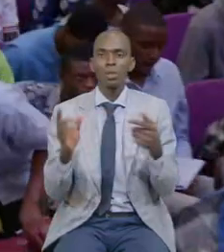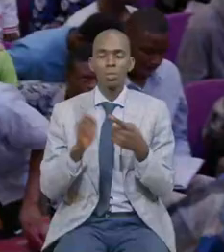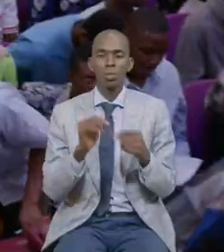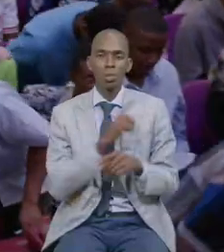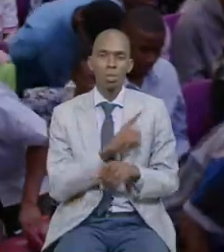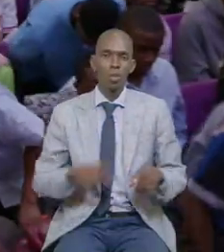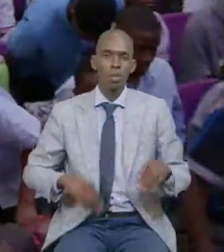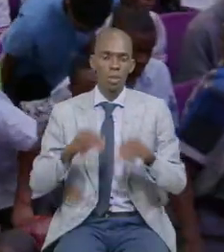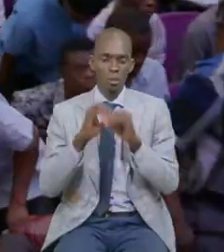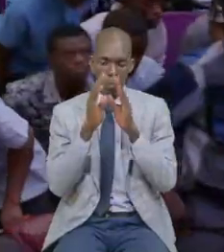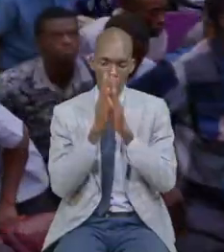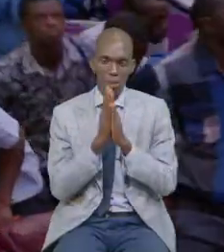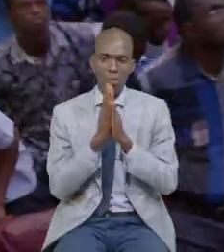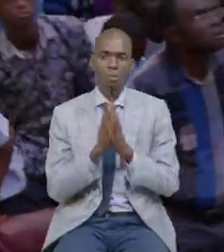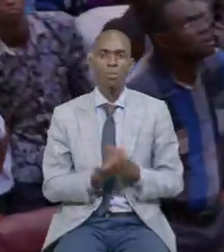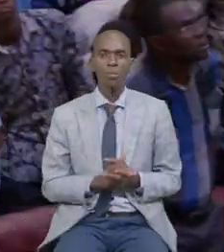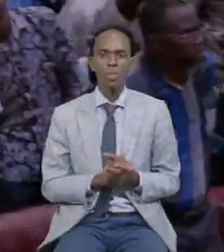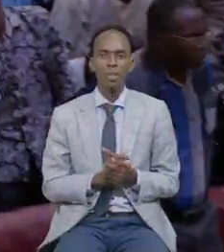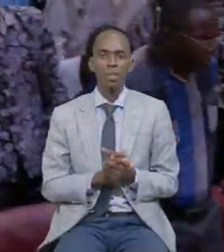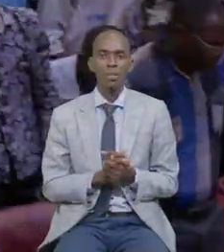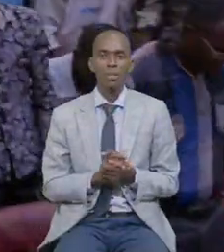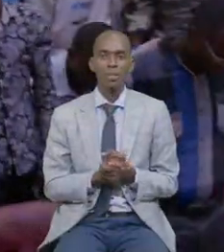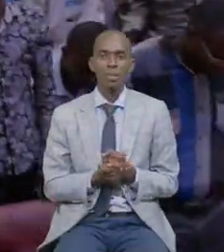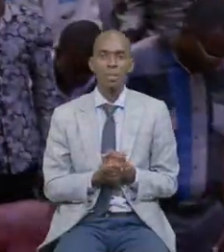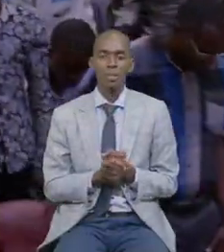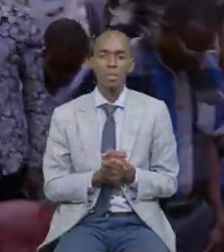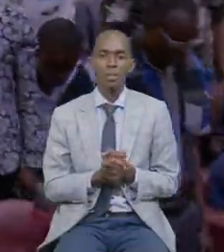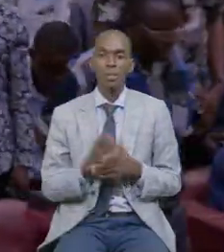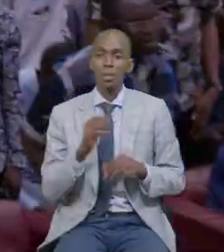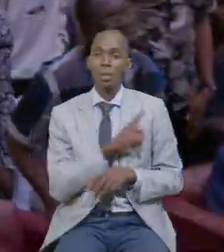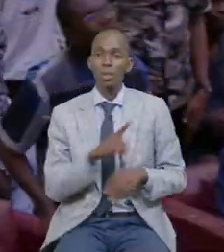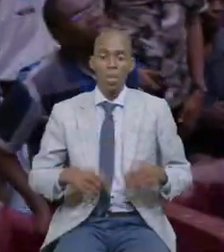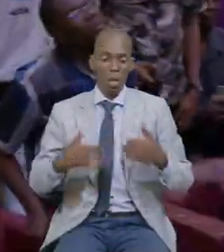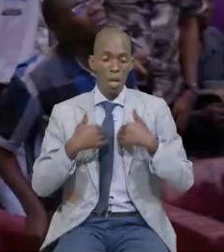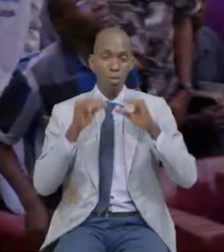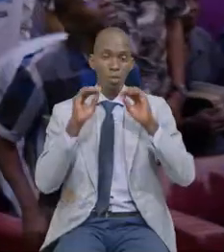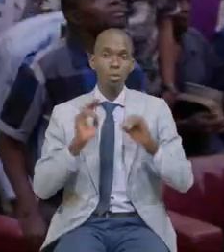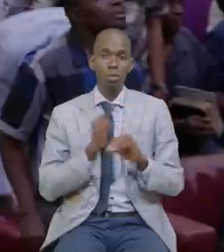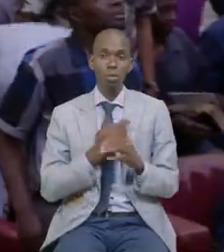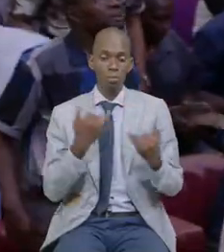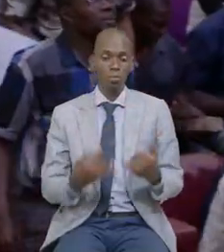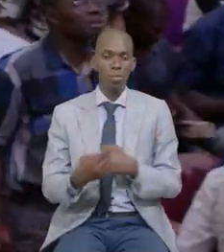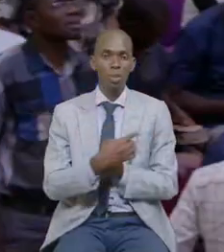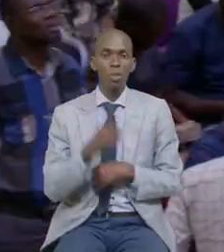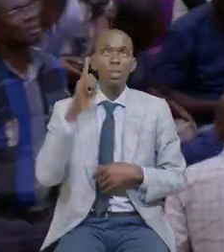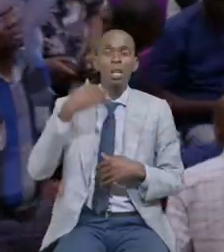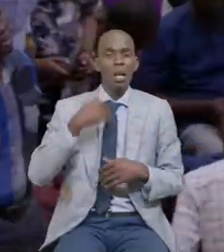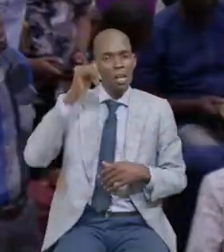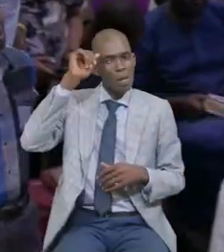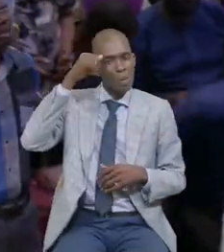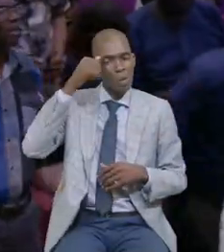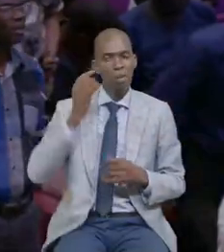to the Lord in prayer the Lord has taught us today and has reminded us how our